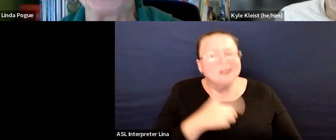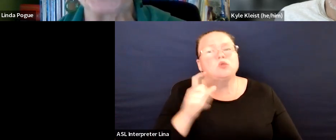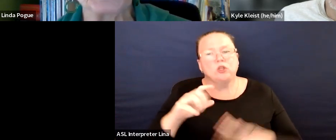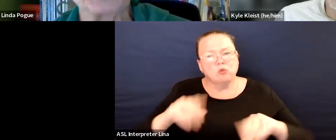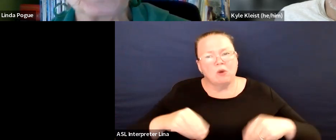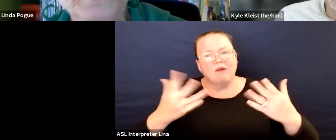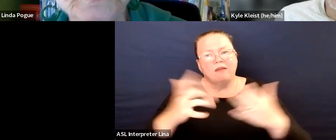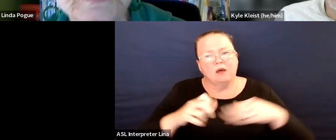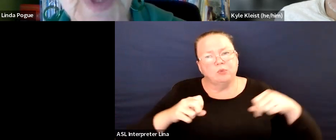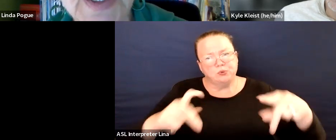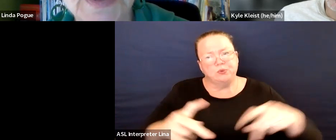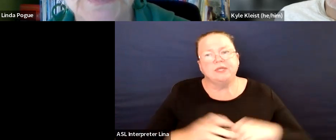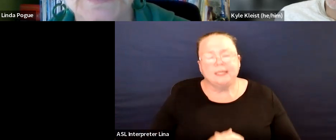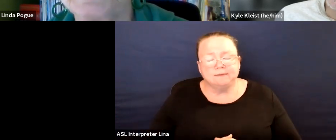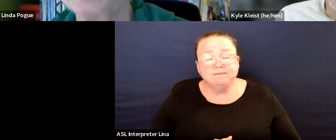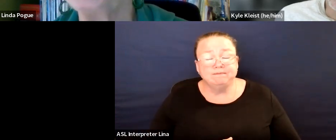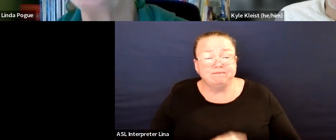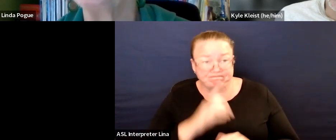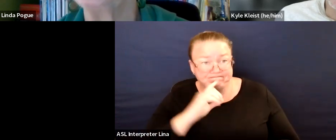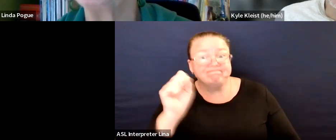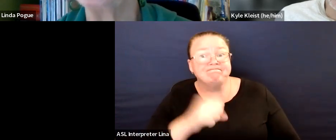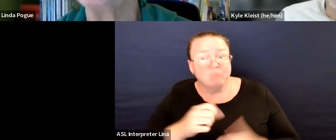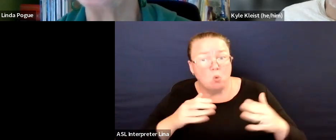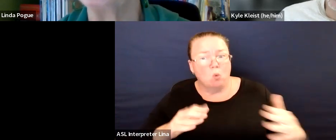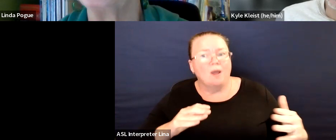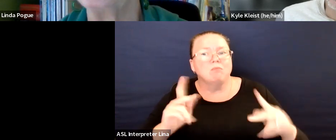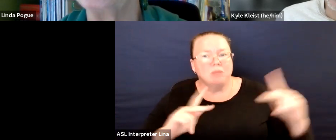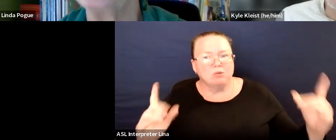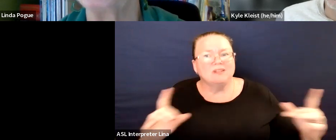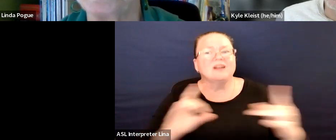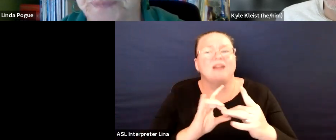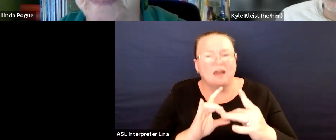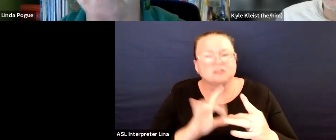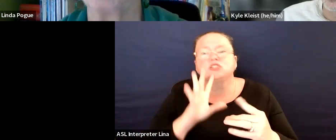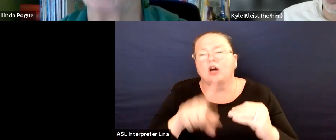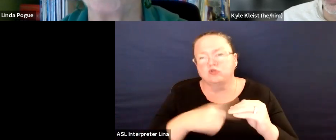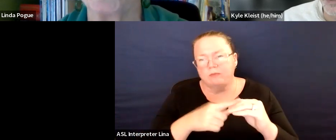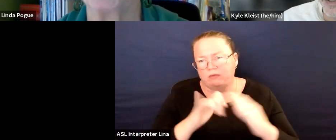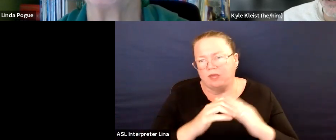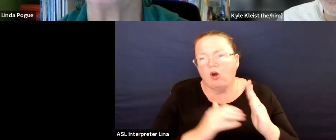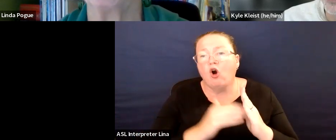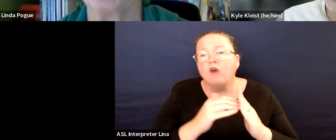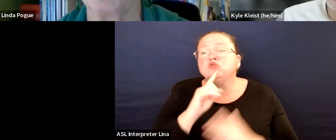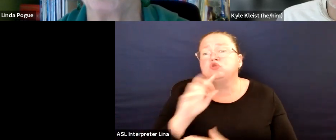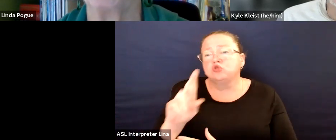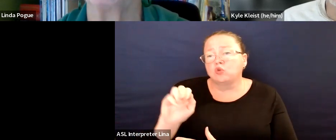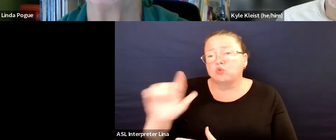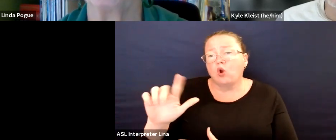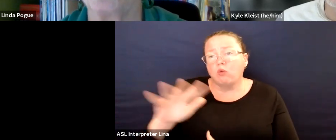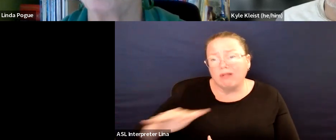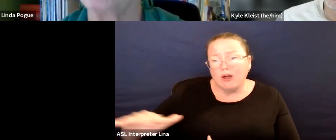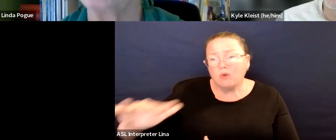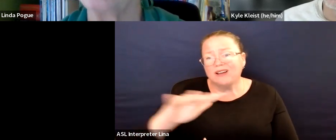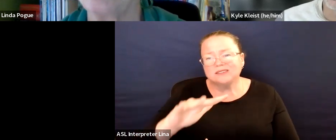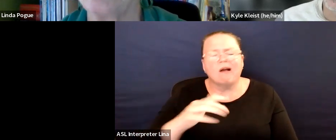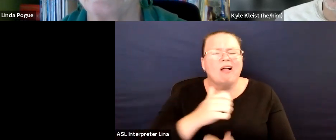opportunity. And definitely a way of connecting people. We've talked about that so much, especially in rural areas. I love the way that